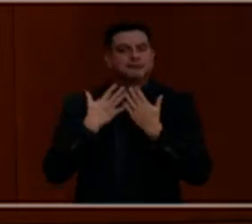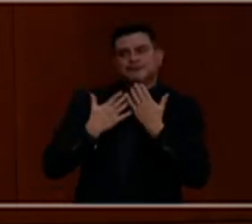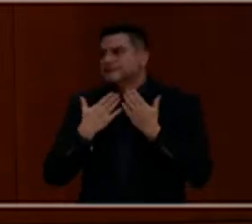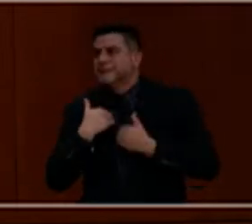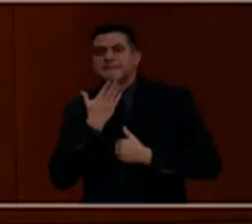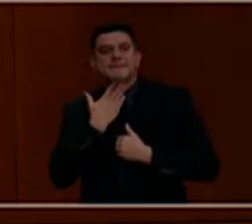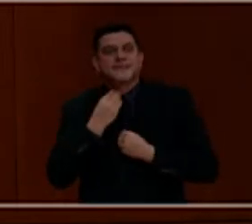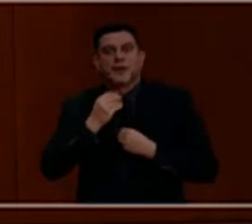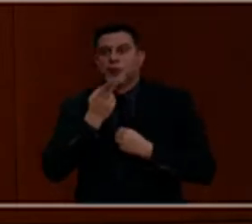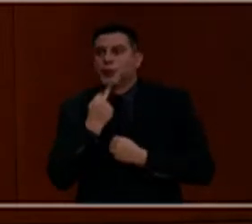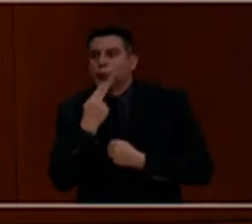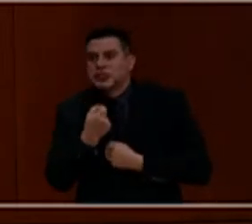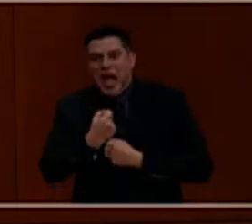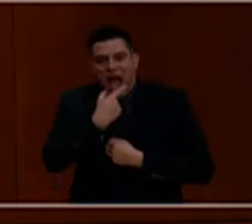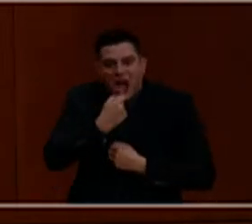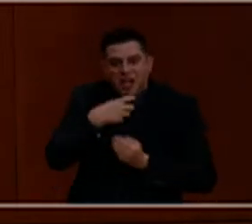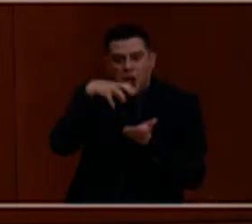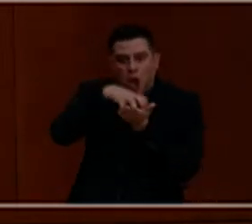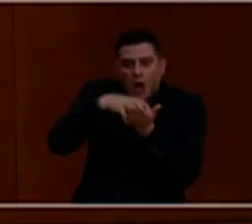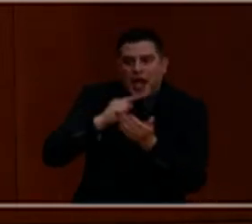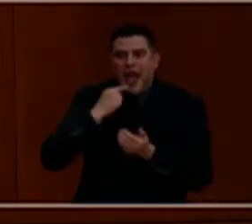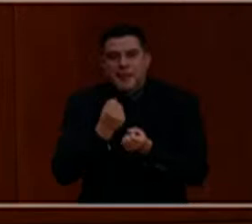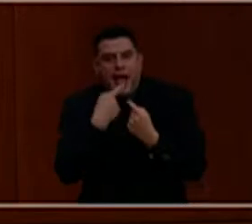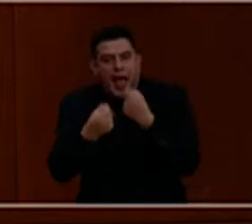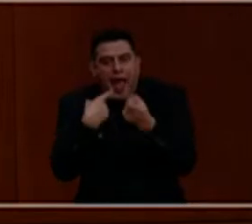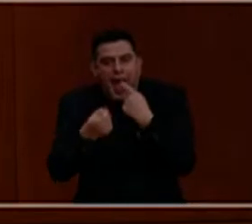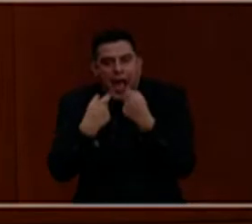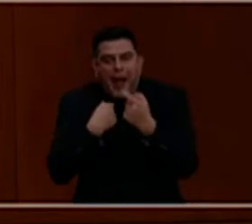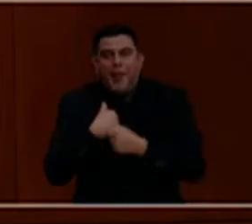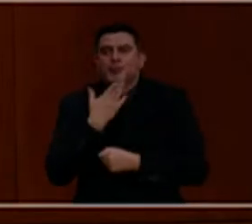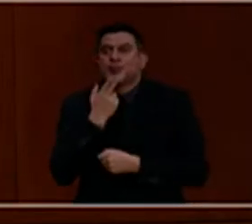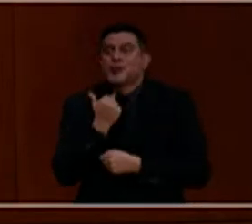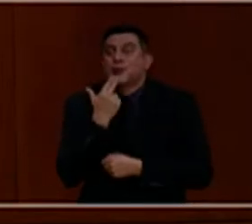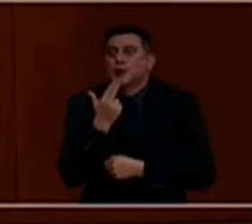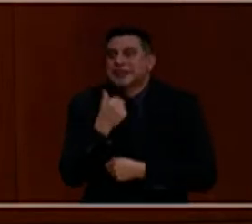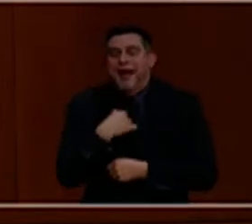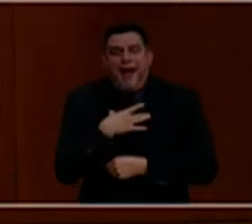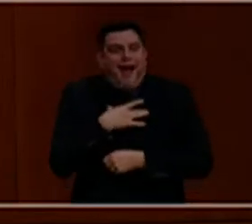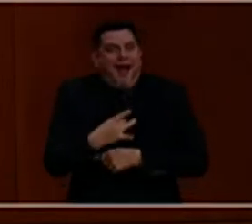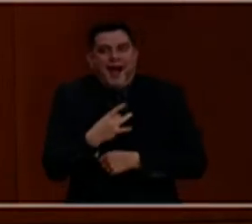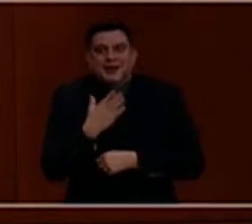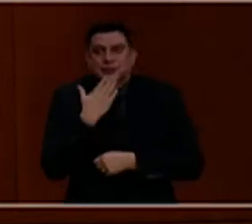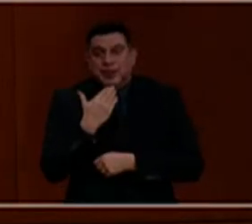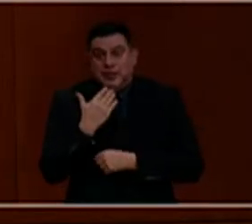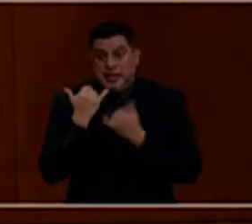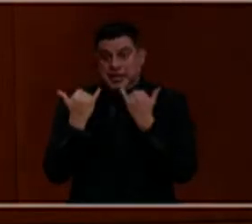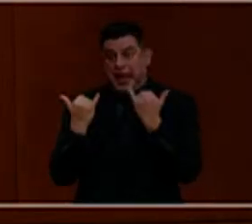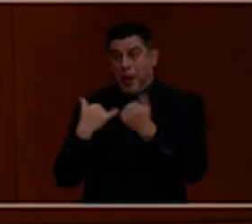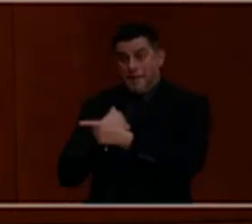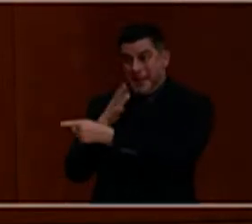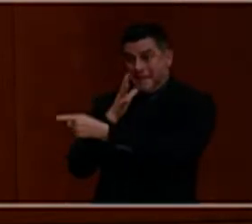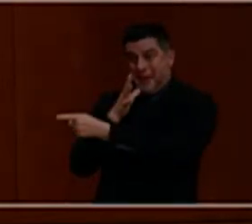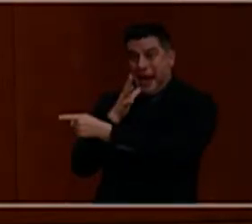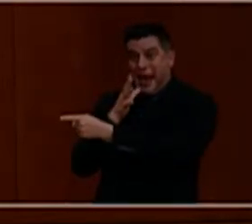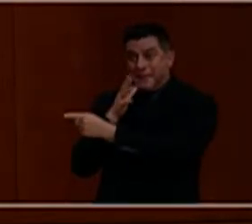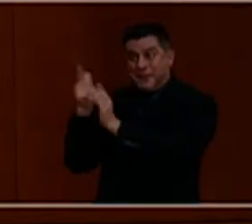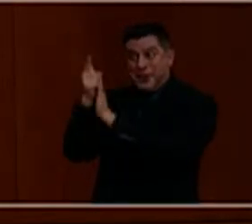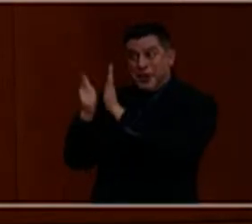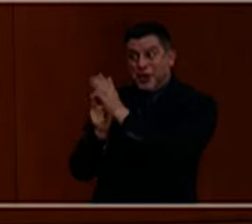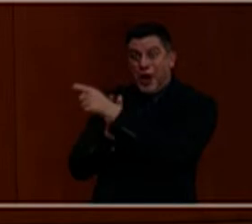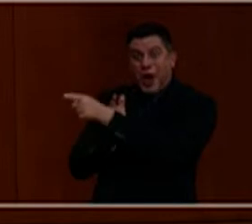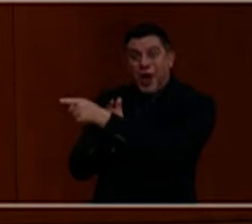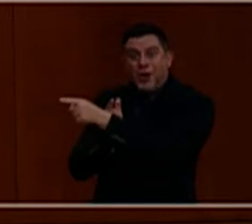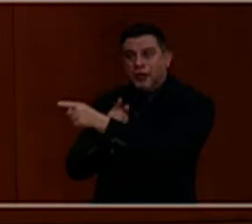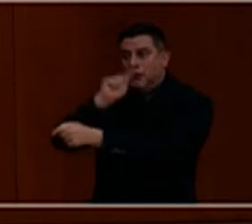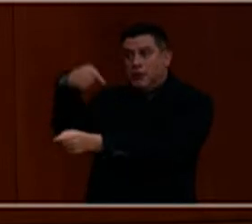was yeah, I was excited to do it, and given a chance to do it again, I'll do